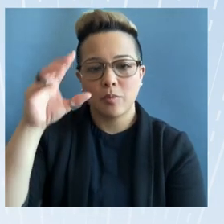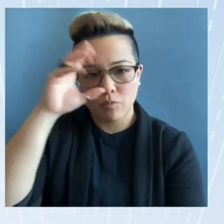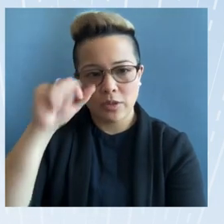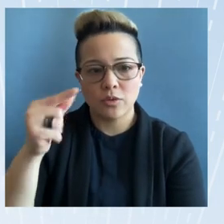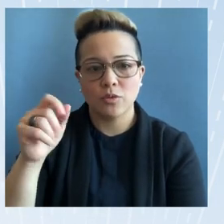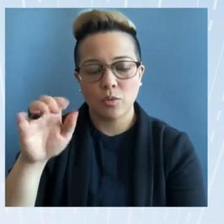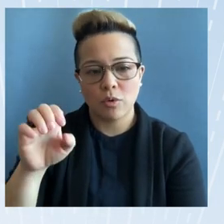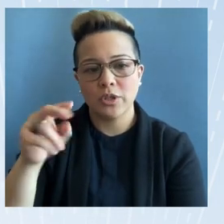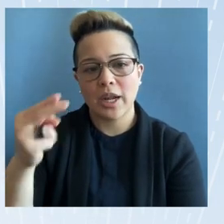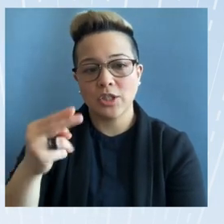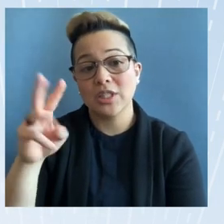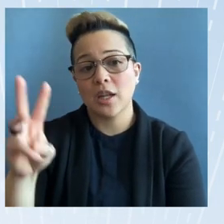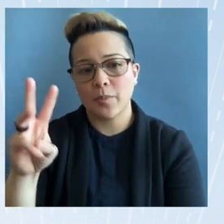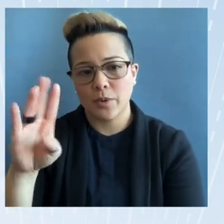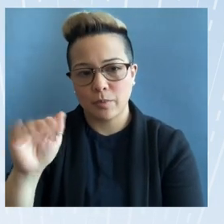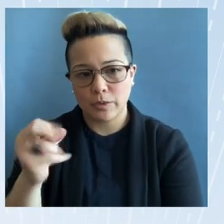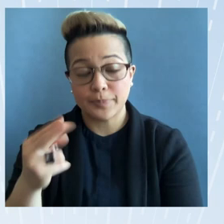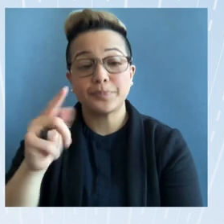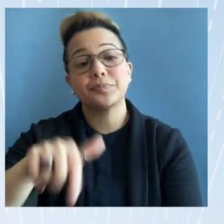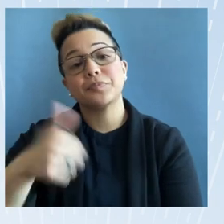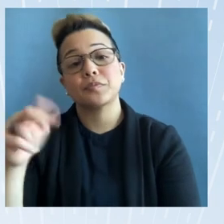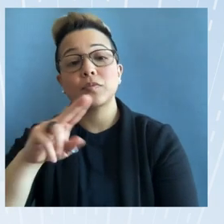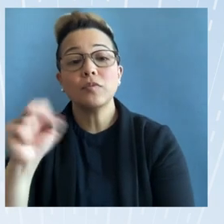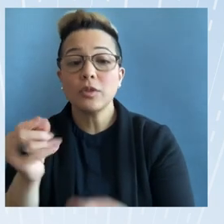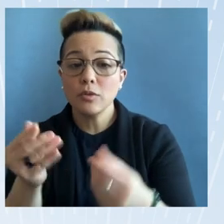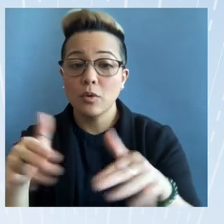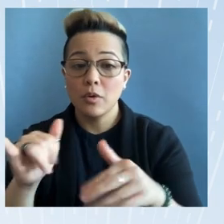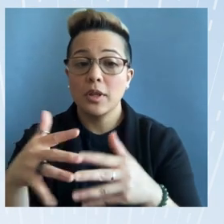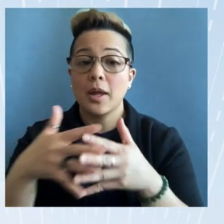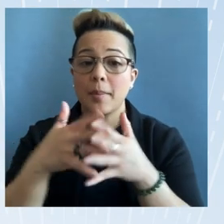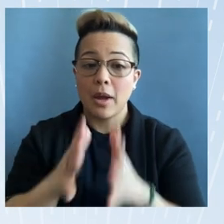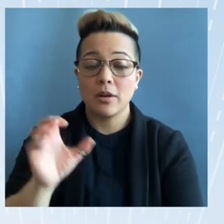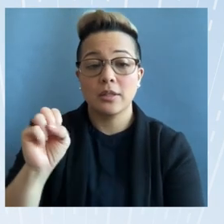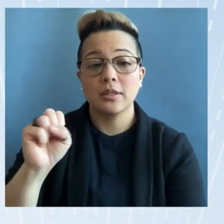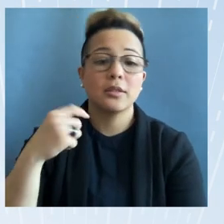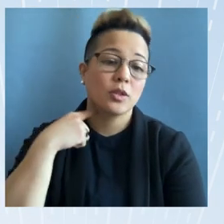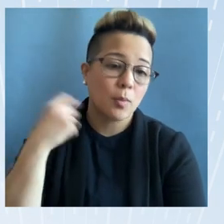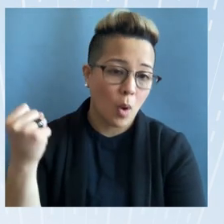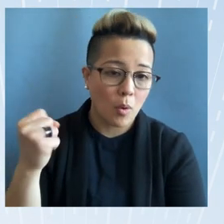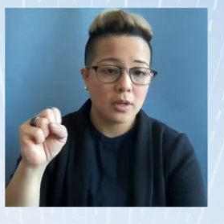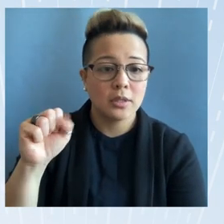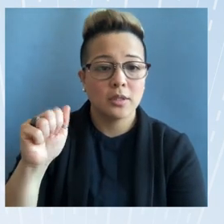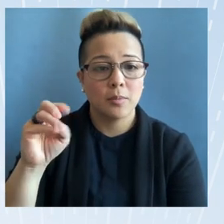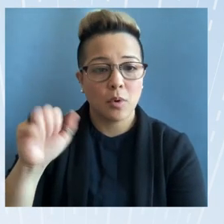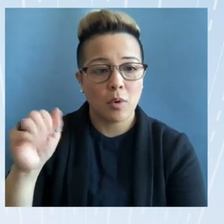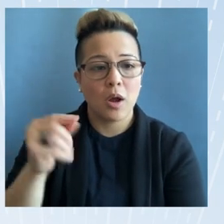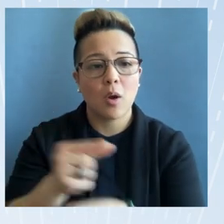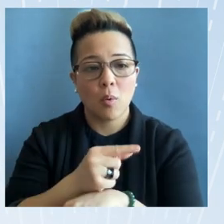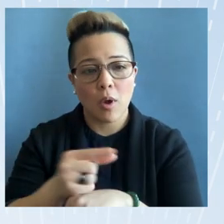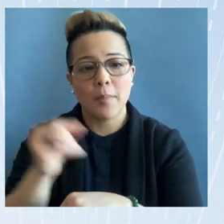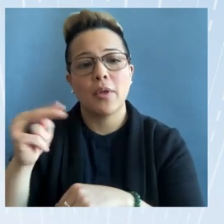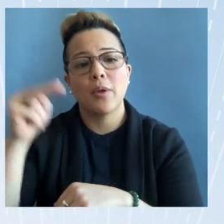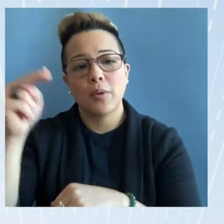Bush. The other U.S. territories, American Samoa, Guam, the Northern Mariana Islands, and the U.S.